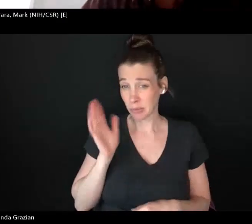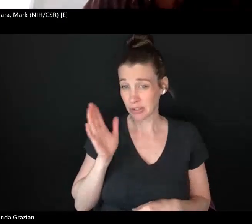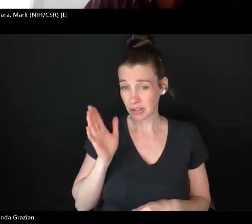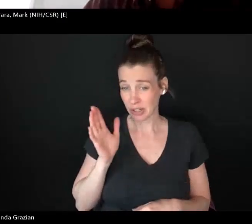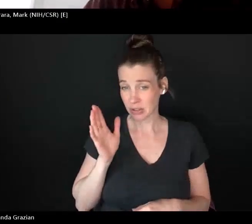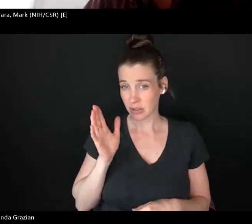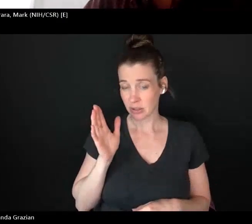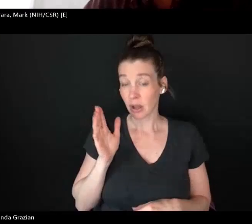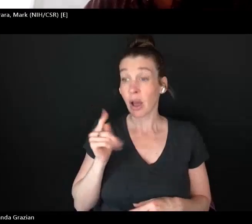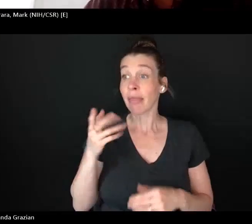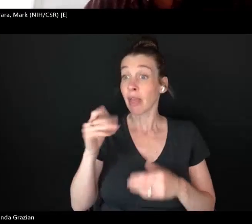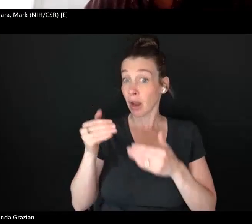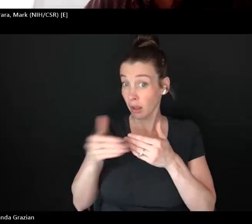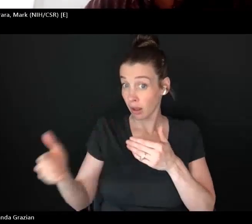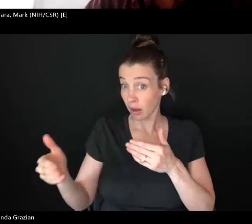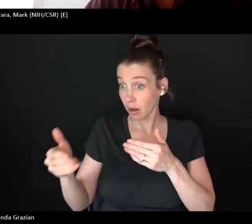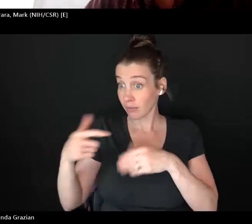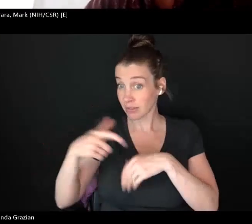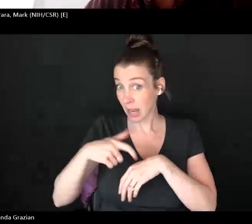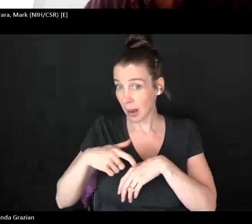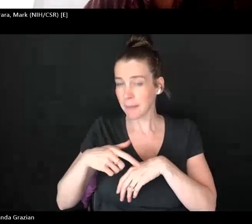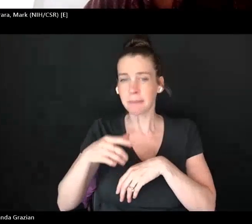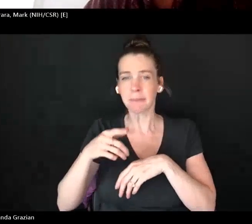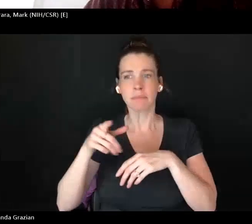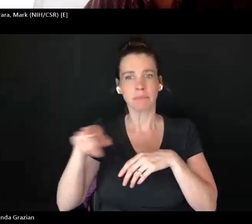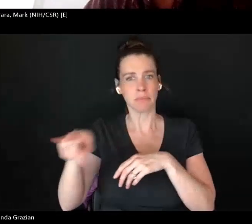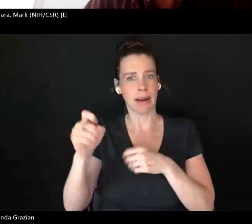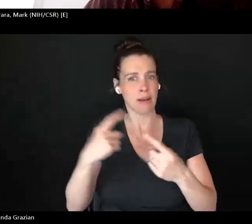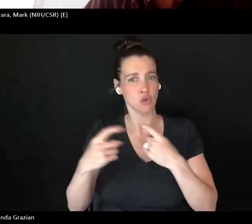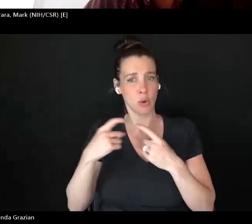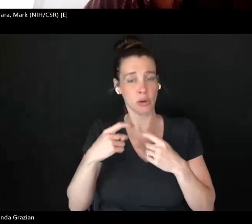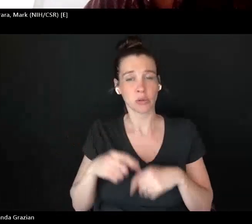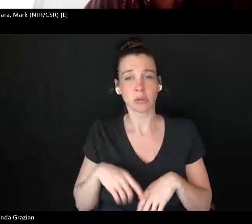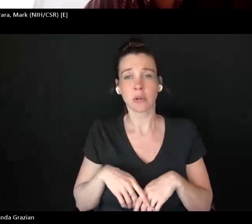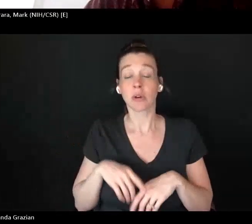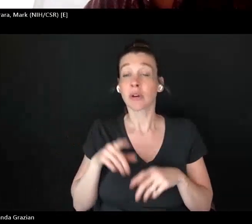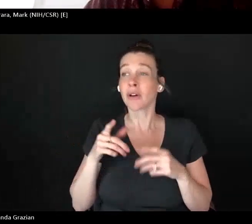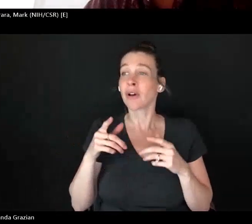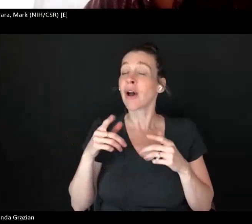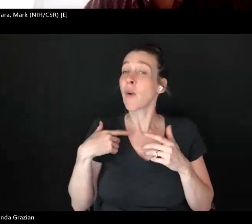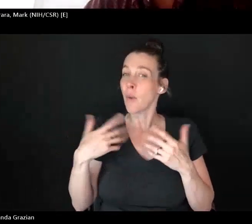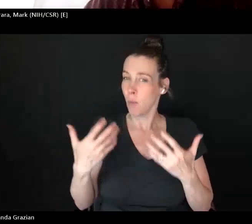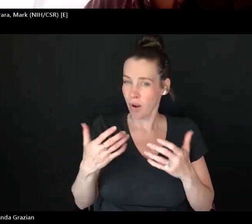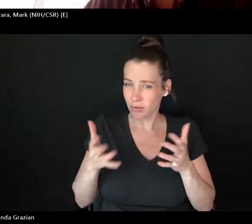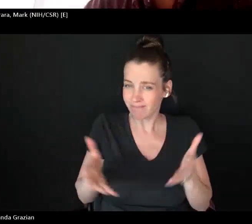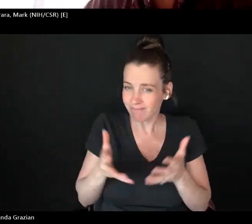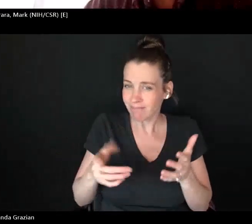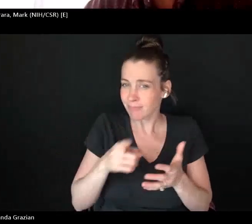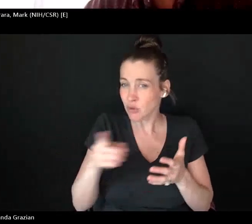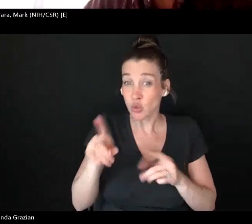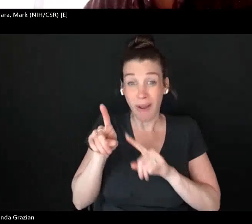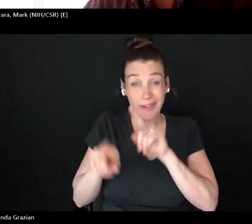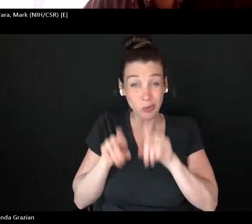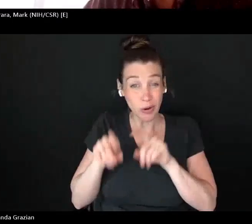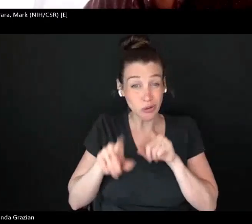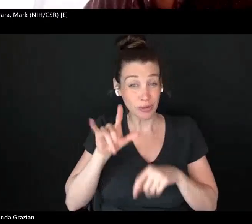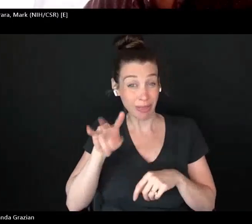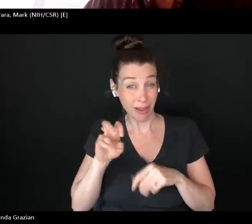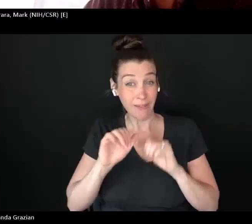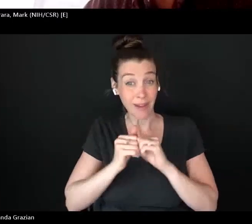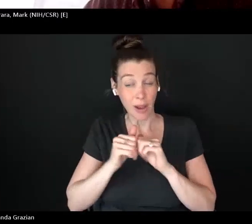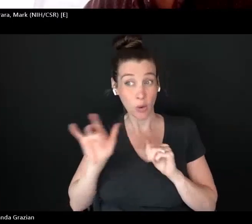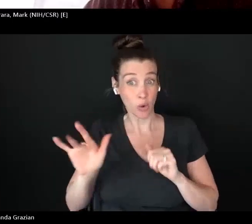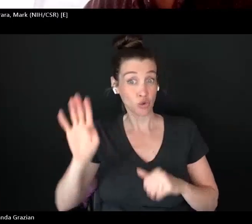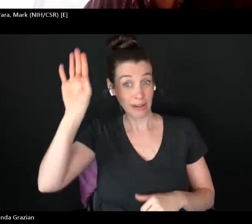the hour devoted to your questions. To maximize interactivity, we encourage you to ask questions live by raising your